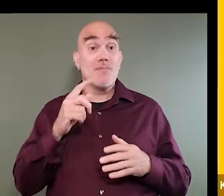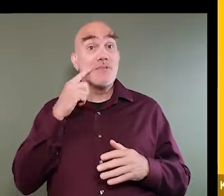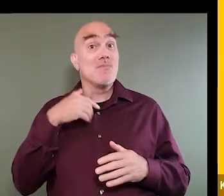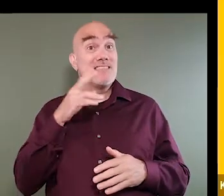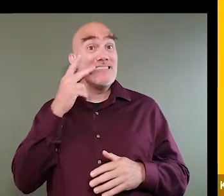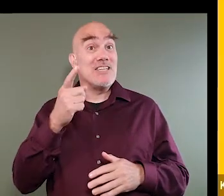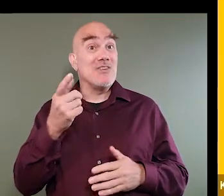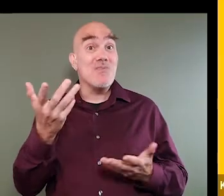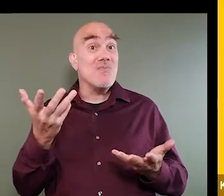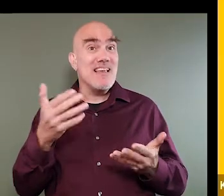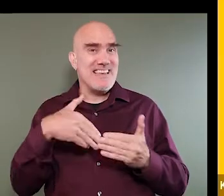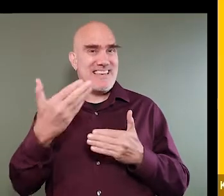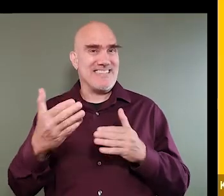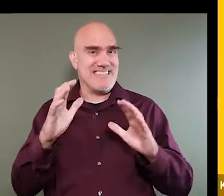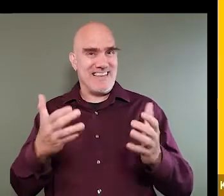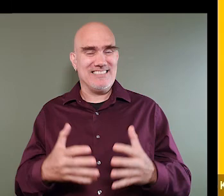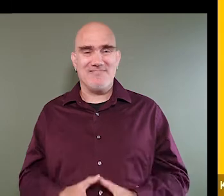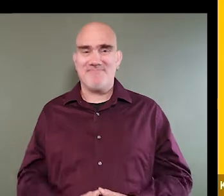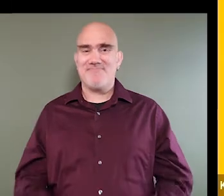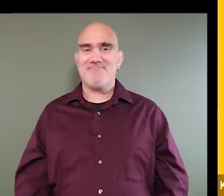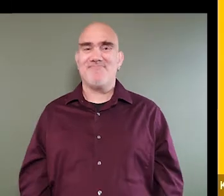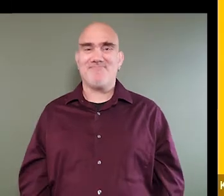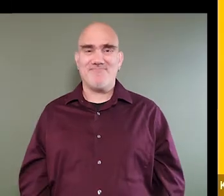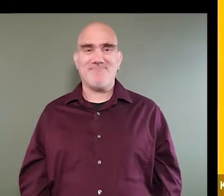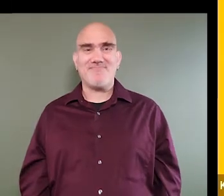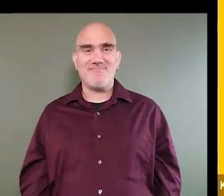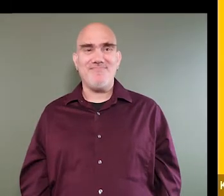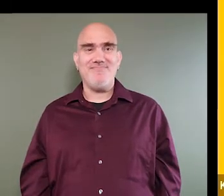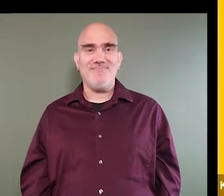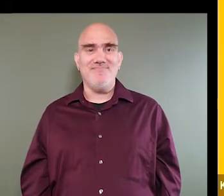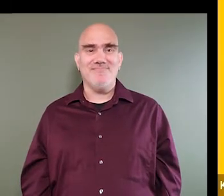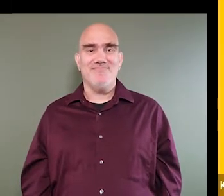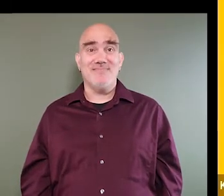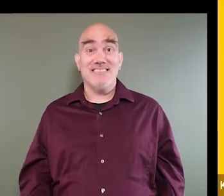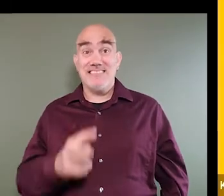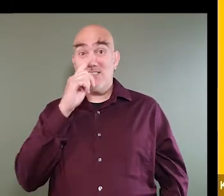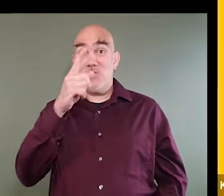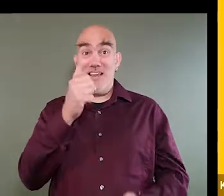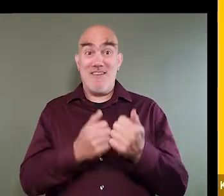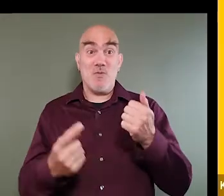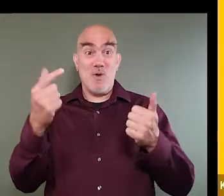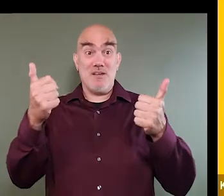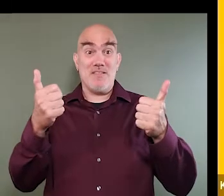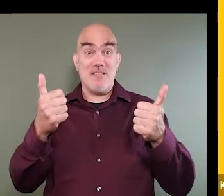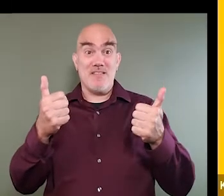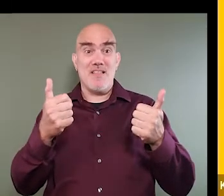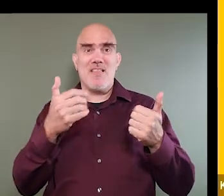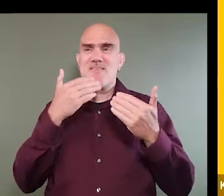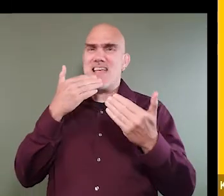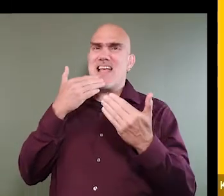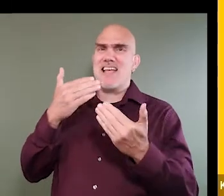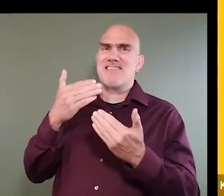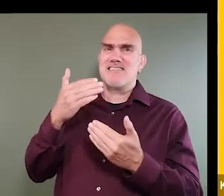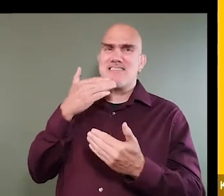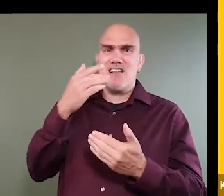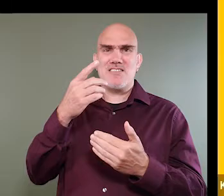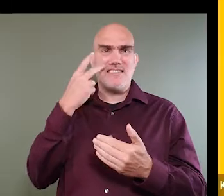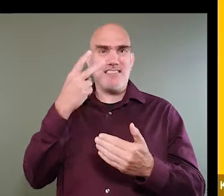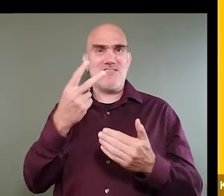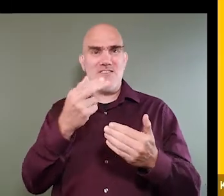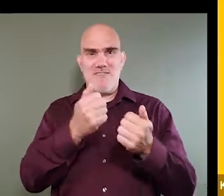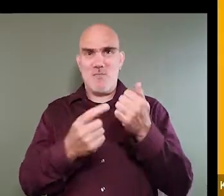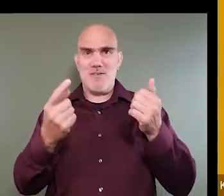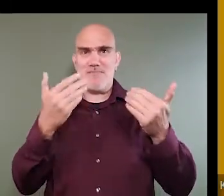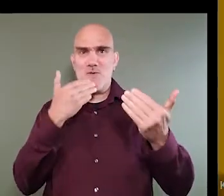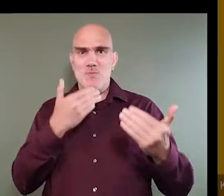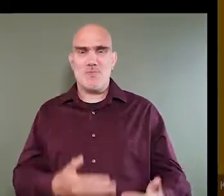okay, because we'll see you around at the next one. See everybody. Thank you guys.